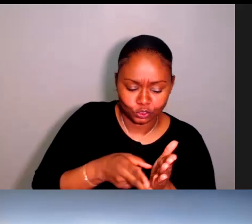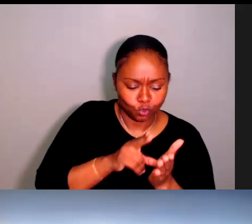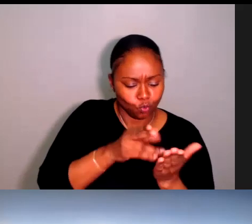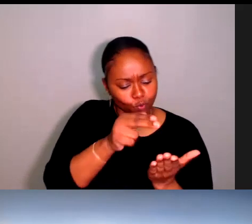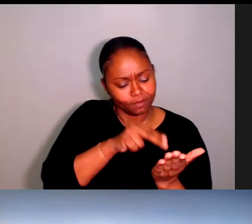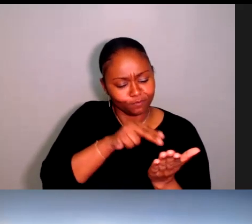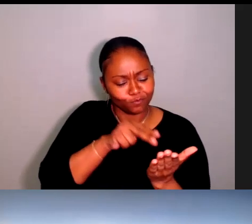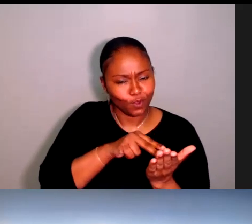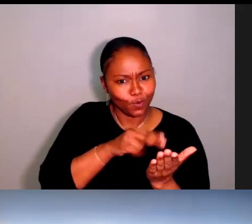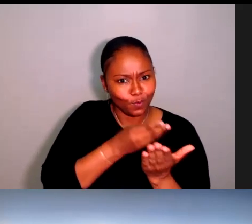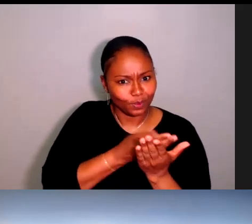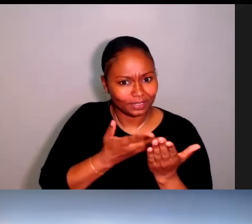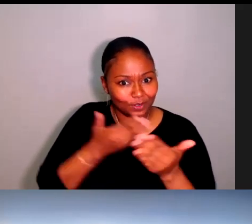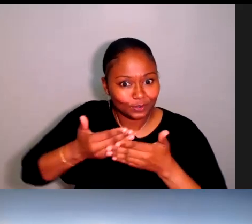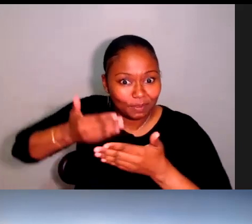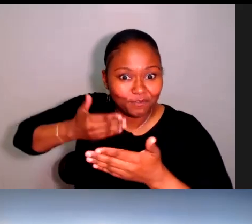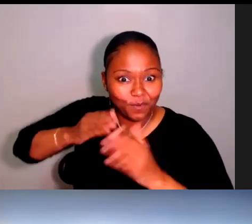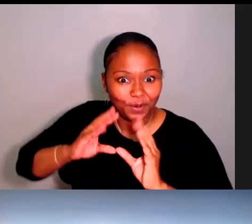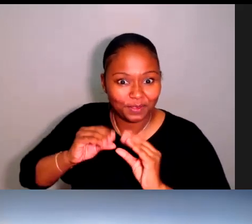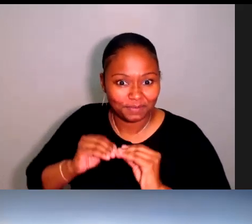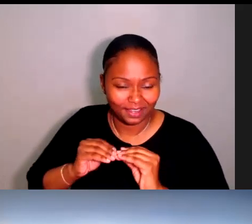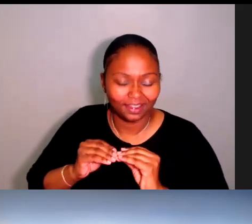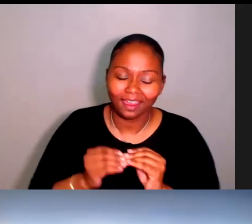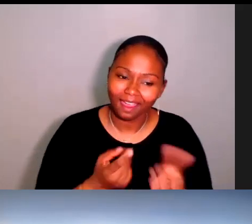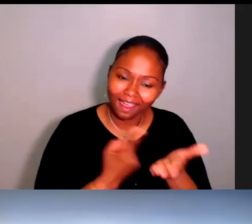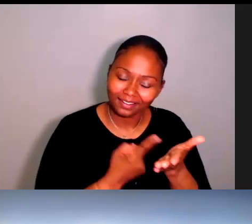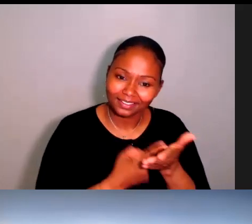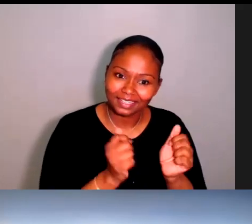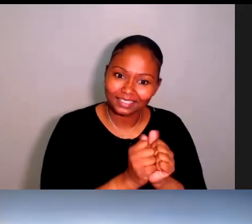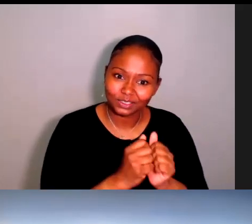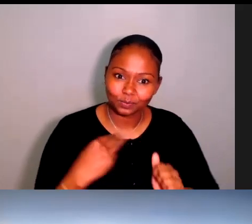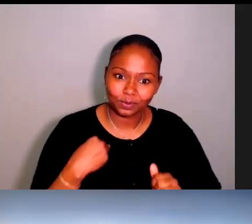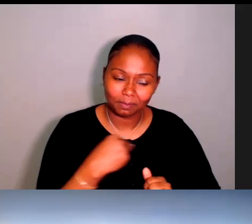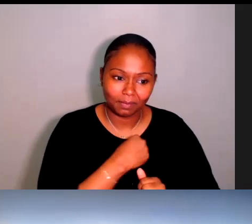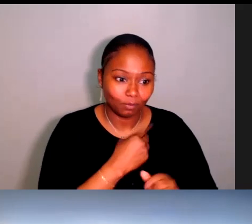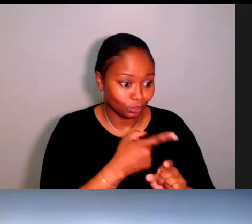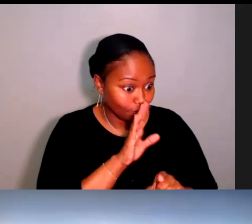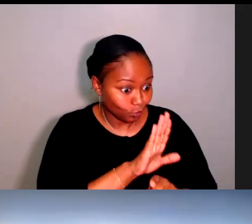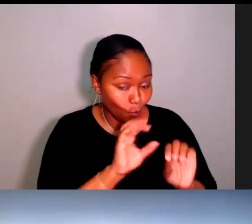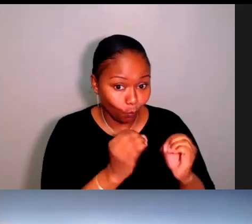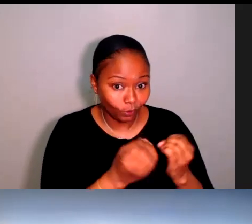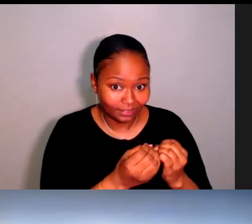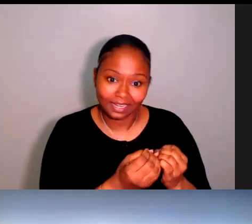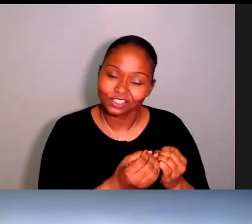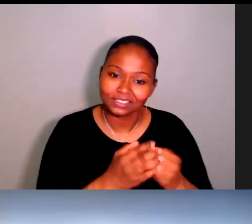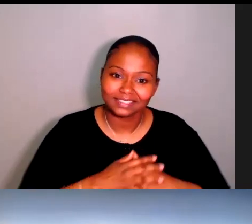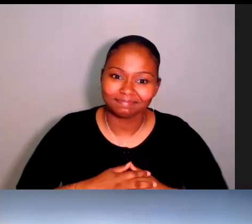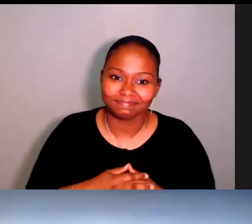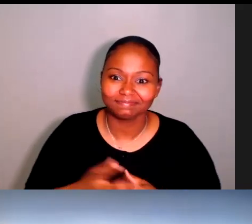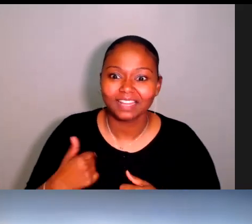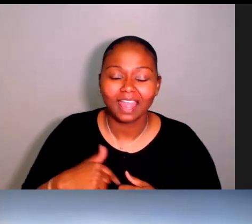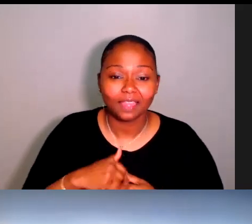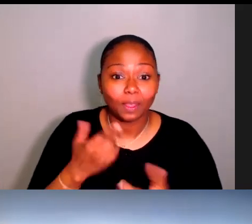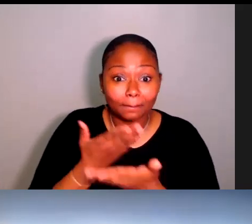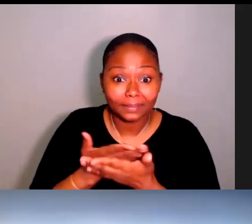the meeting and consult with individuals within your organizations as needed. Materials will be listed on the